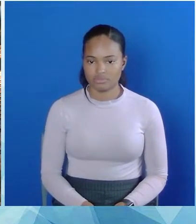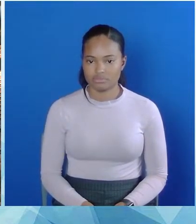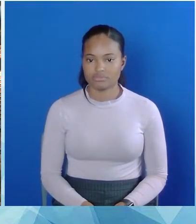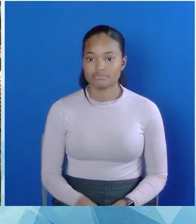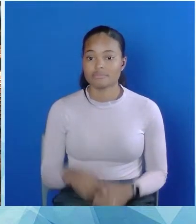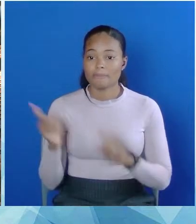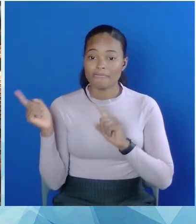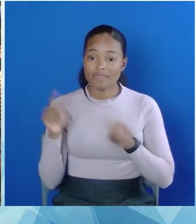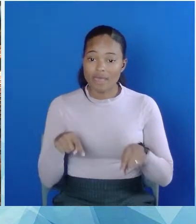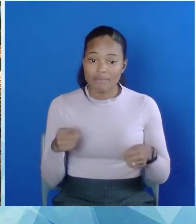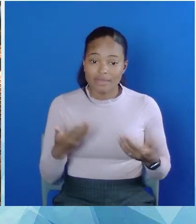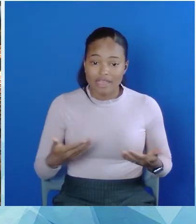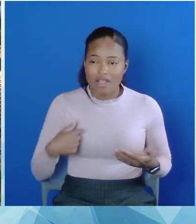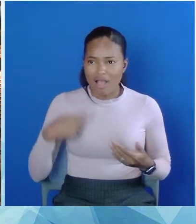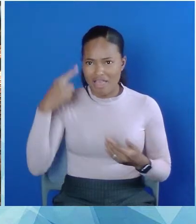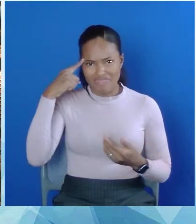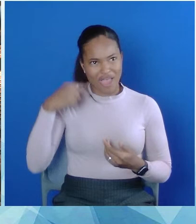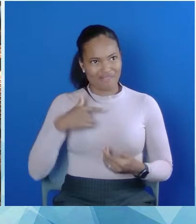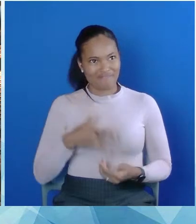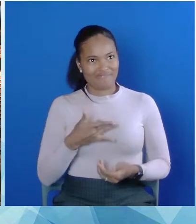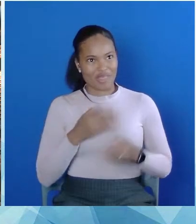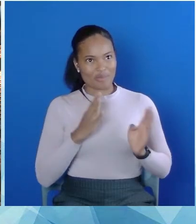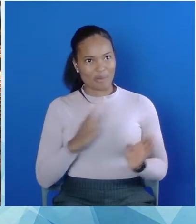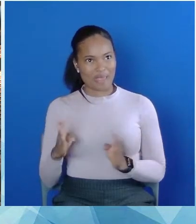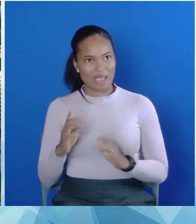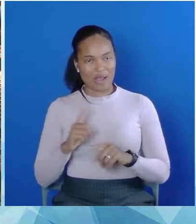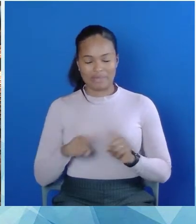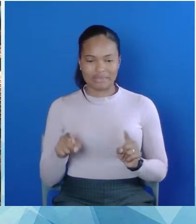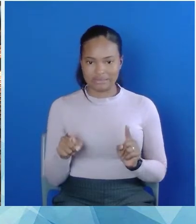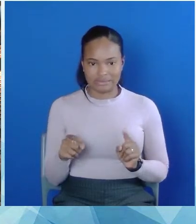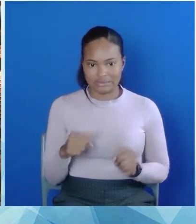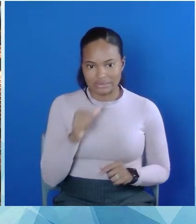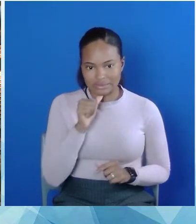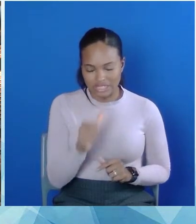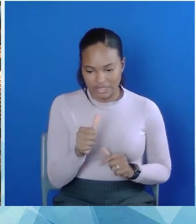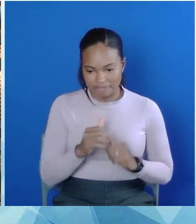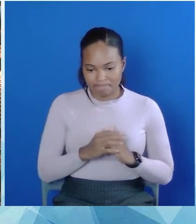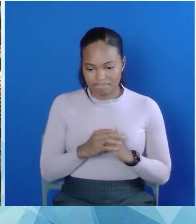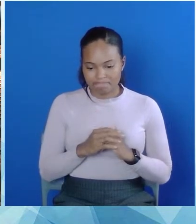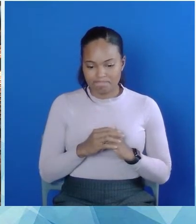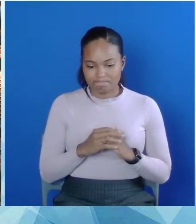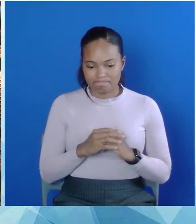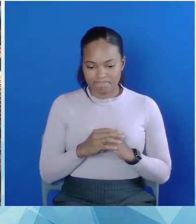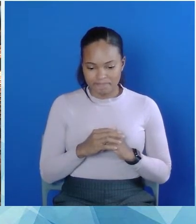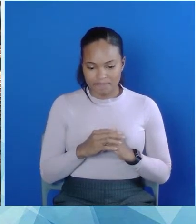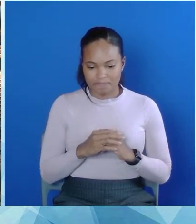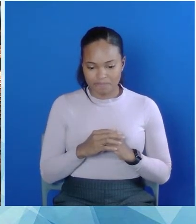Coming here, I thought I would be prepared, but I guess I'm not. First of all,